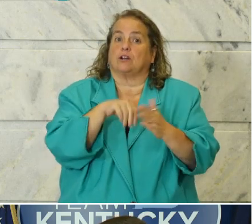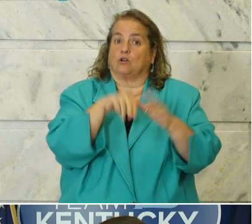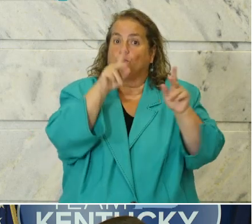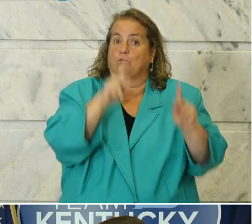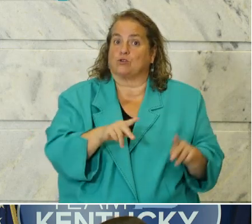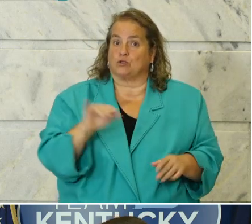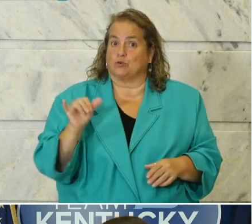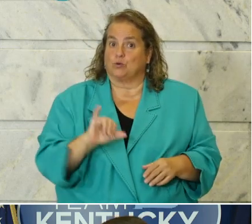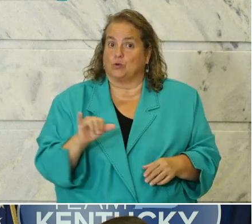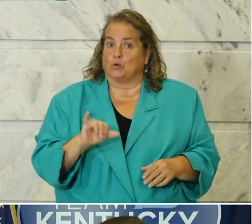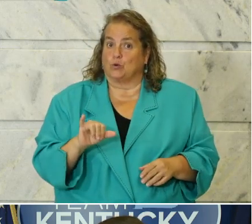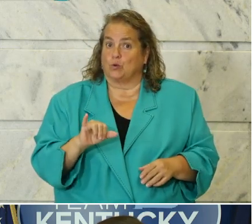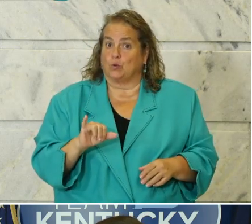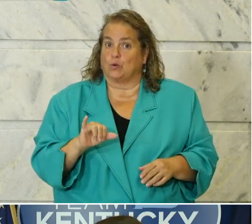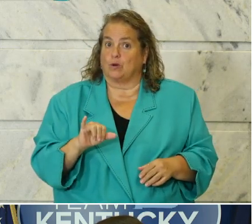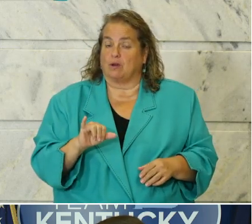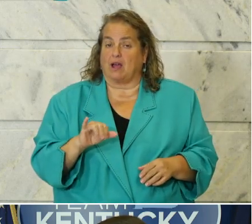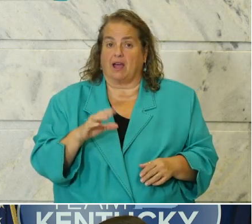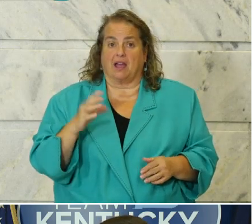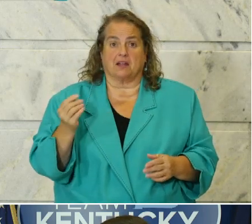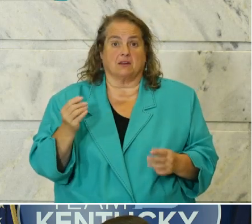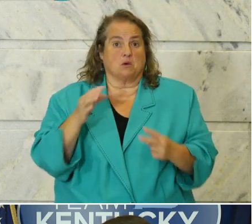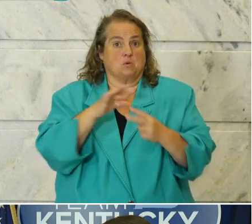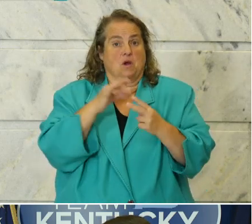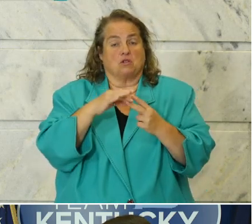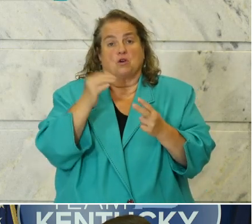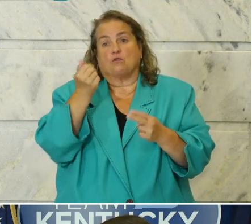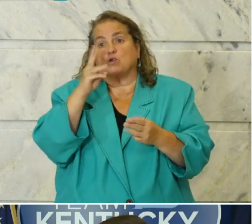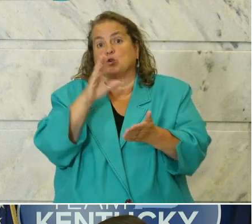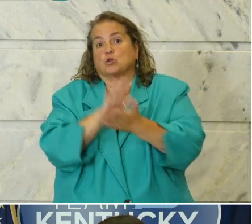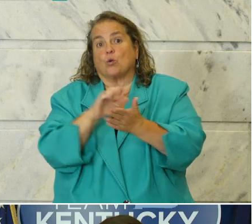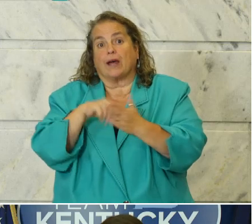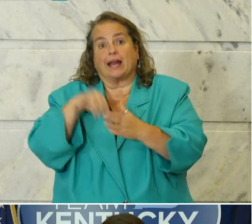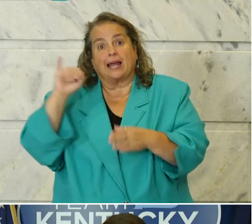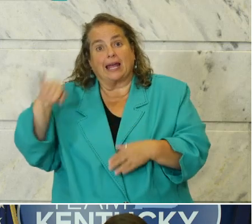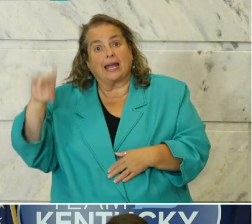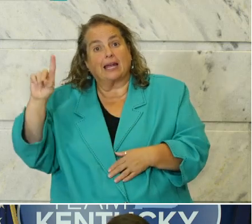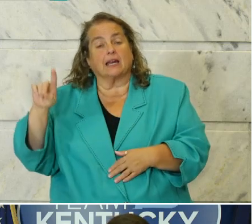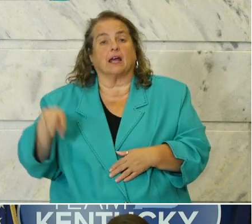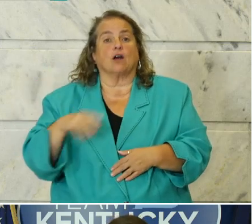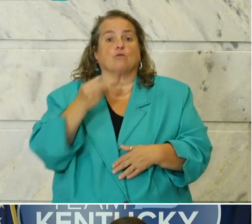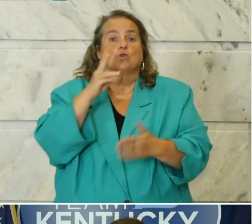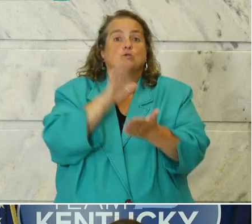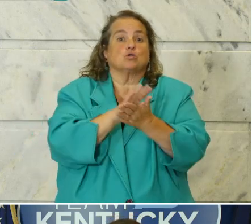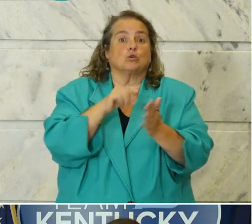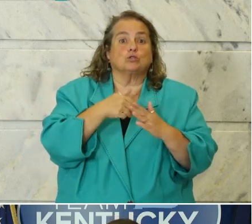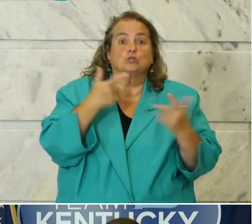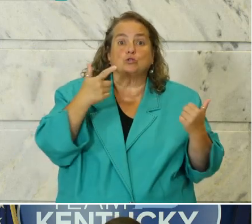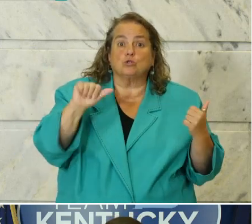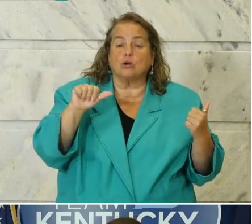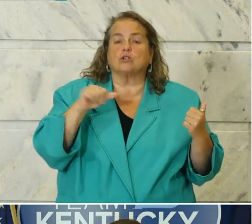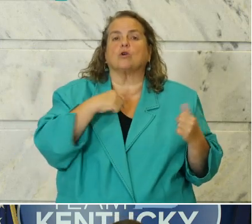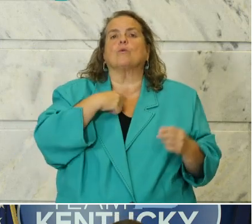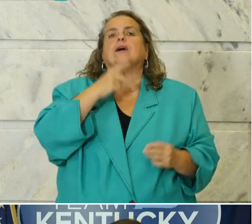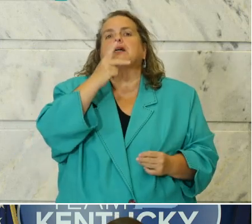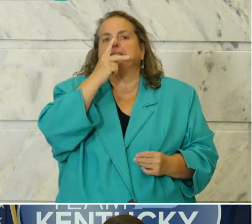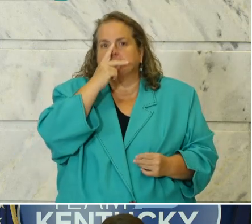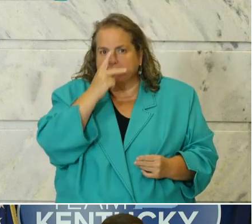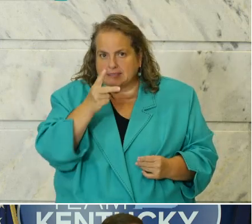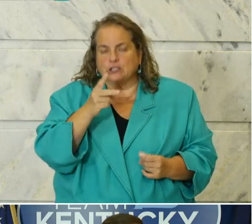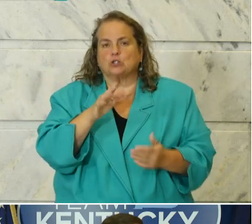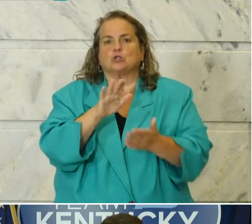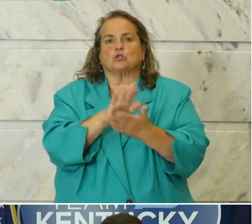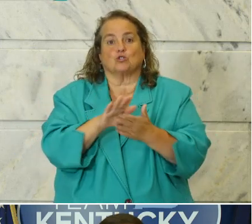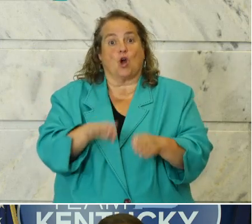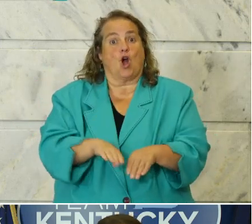fastest. And whether it's a couple schools in Indiana, whether it's schools across Georgia, we are seeing schools